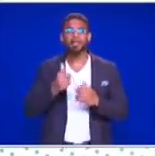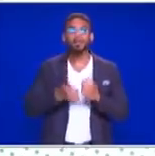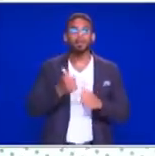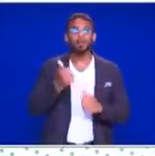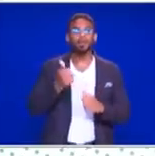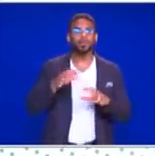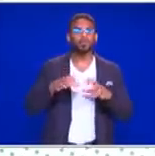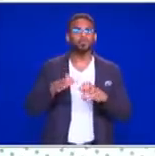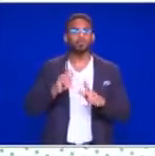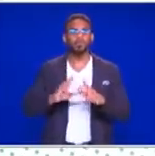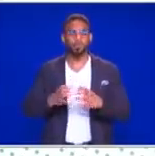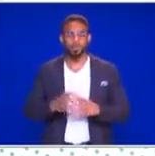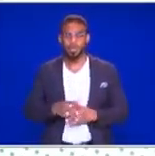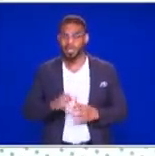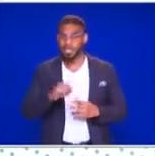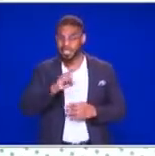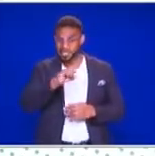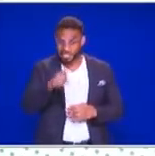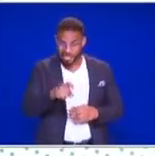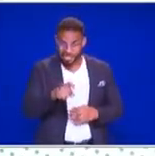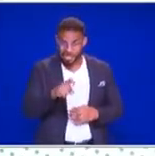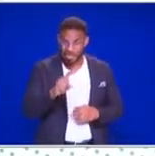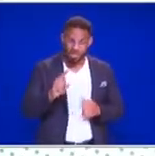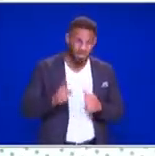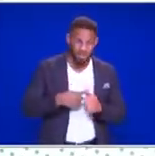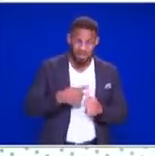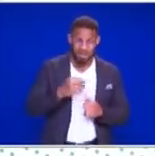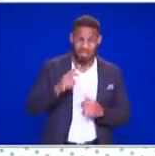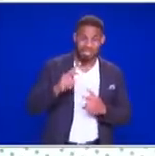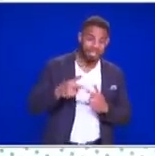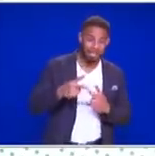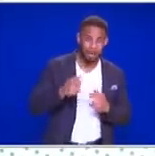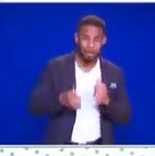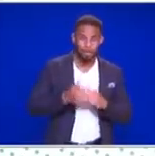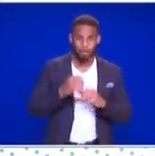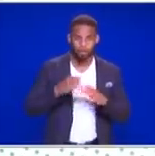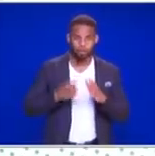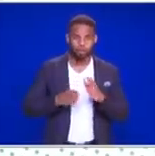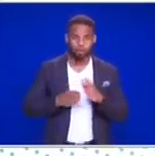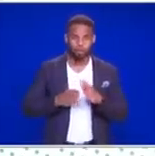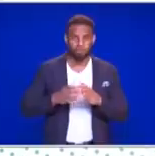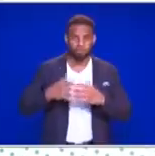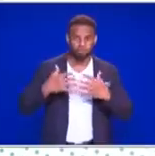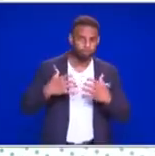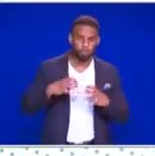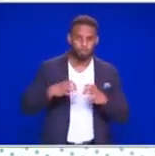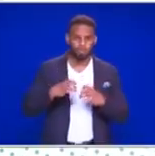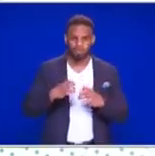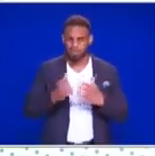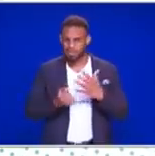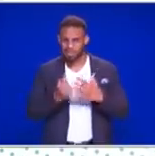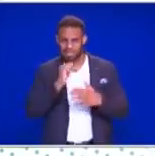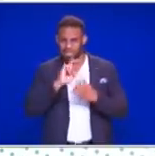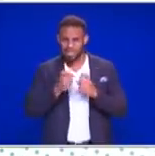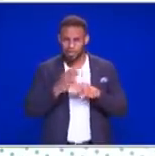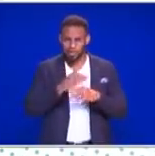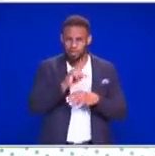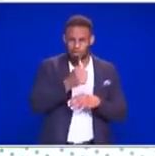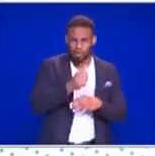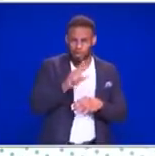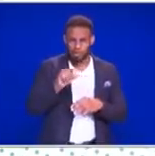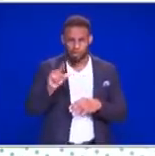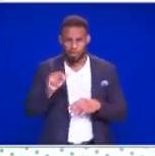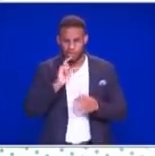most prevalent group. In Texas, the first and second most prevalent group rankings did not change between 2010